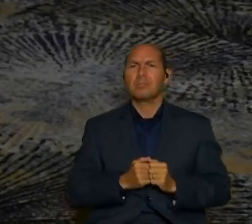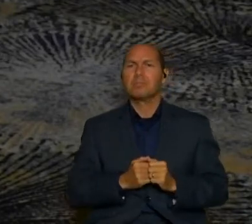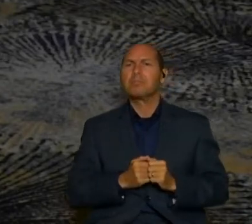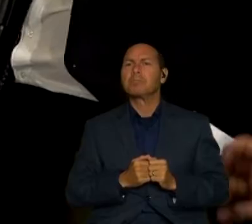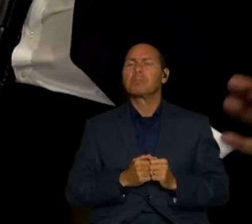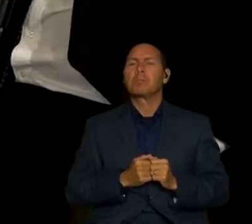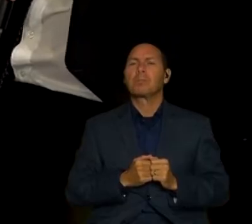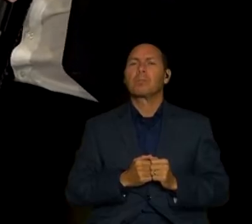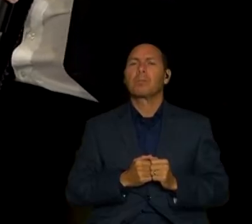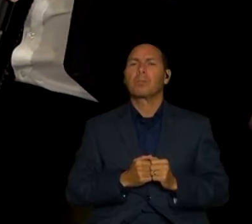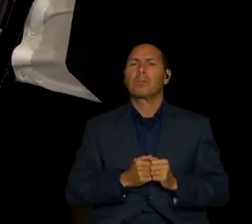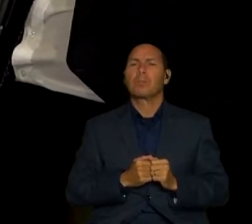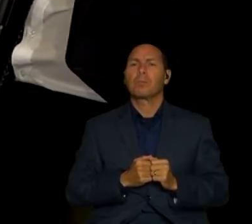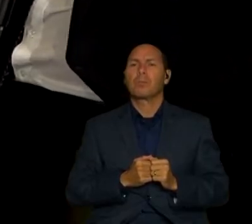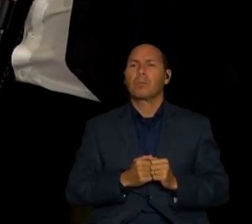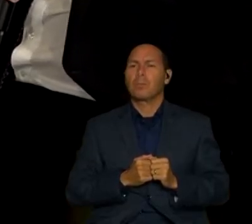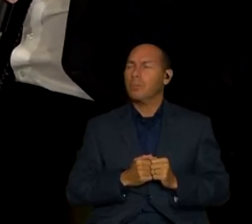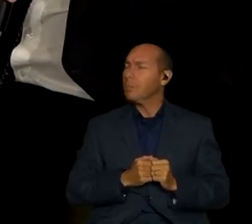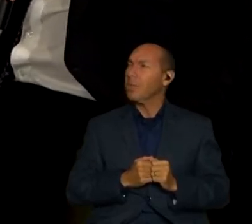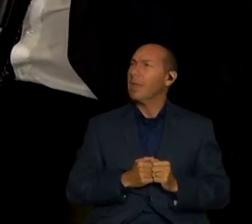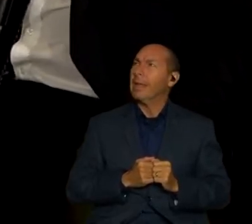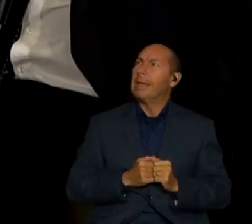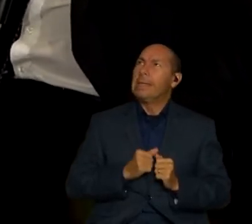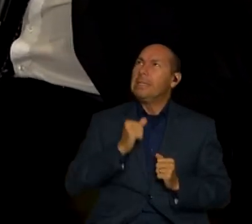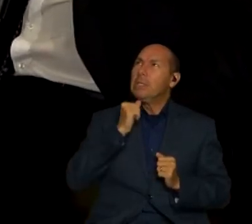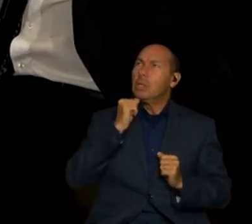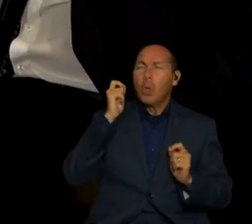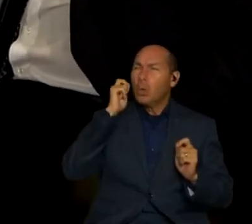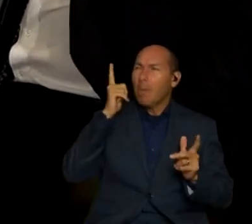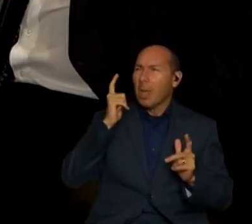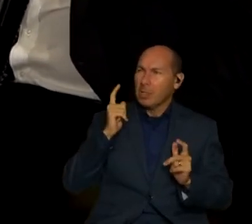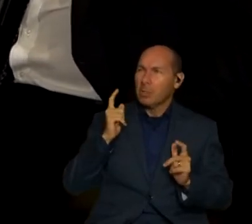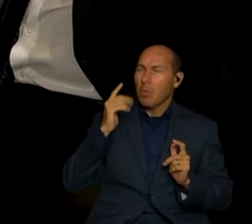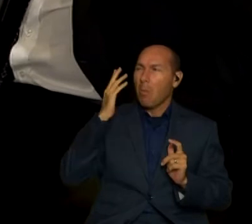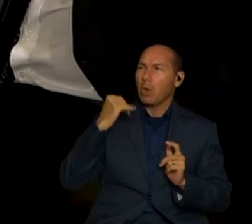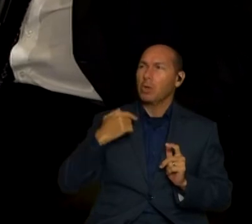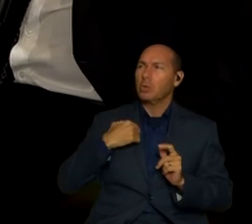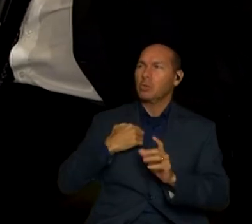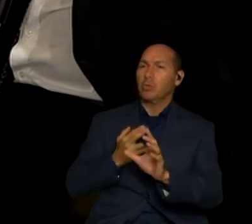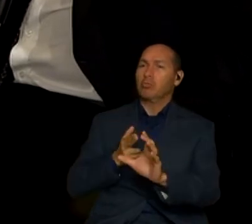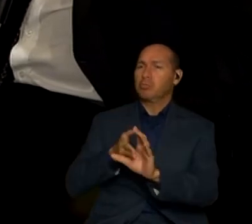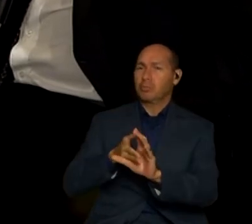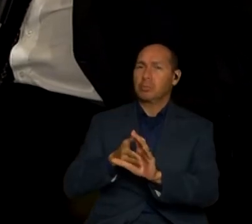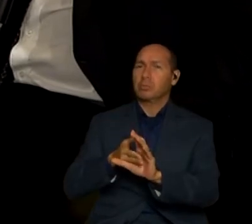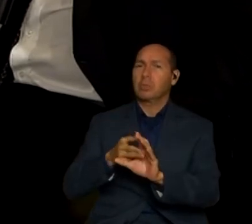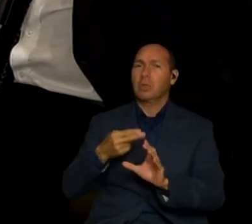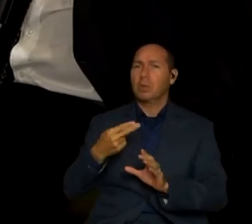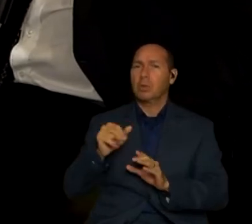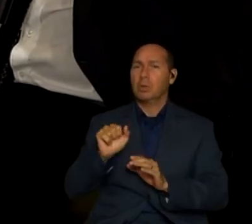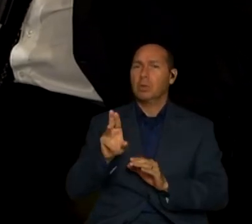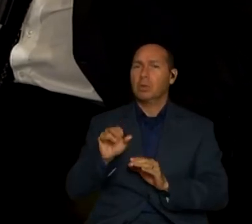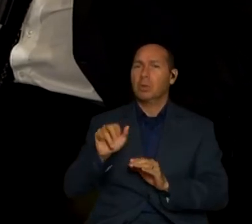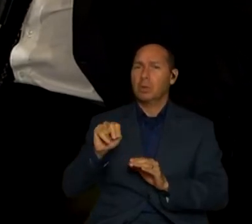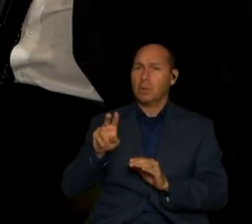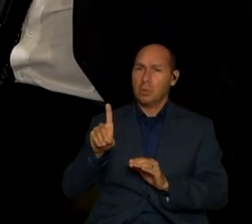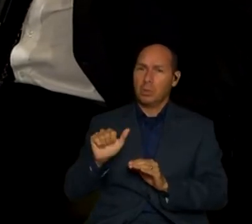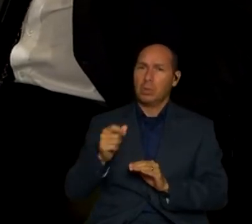because since I joined the Hacienda, we have been trying to